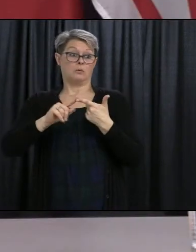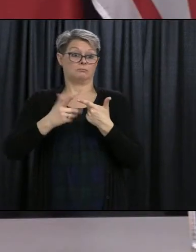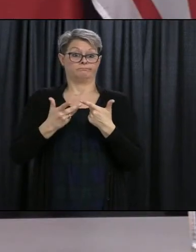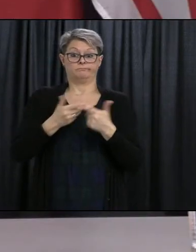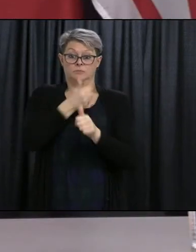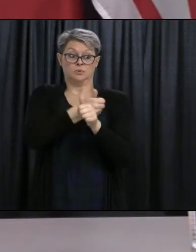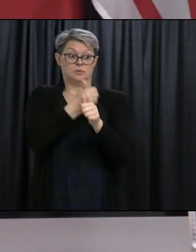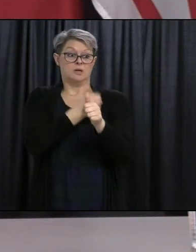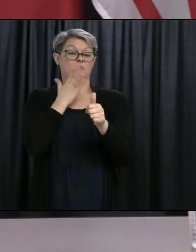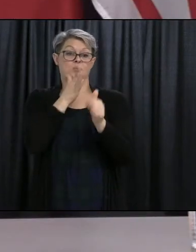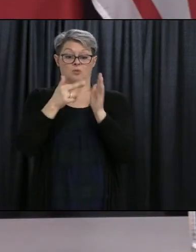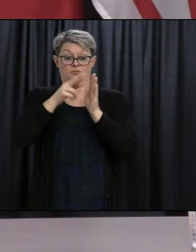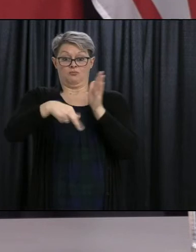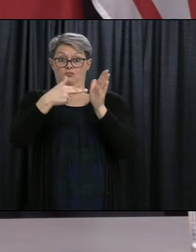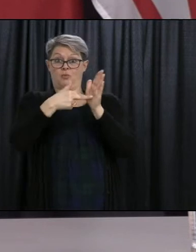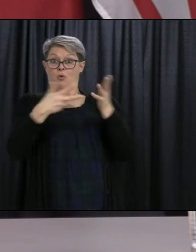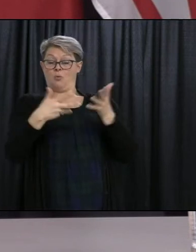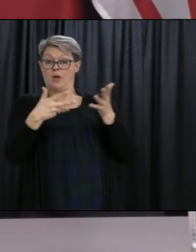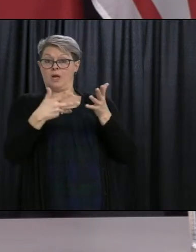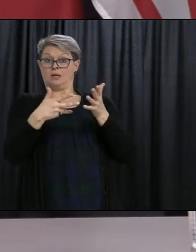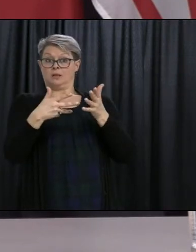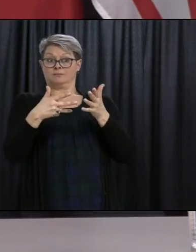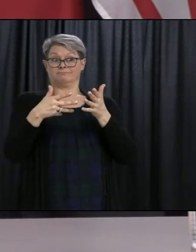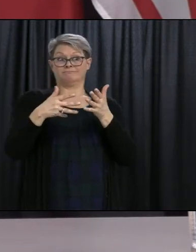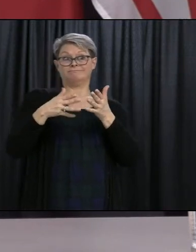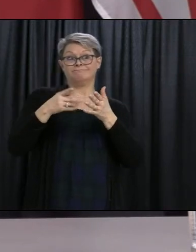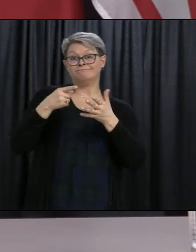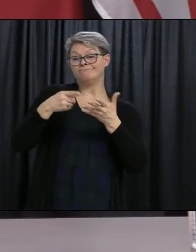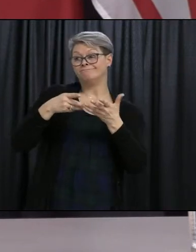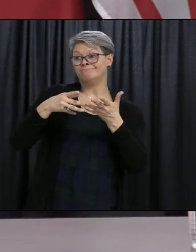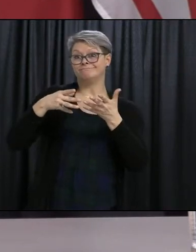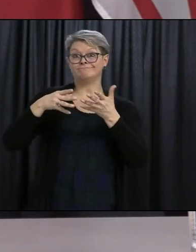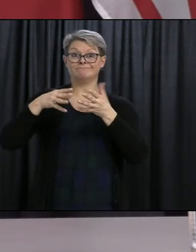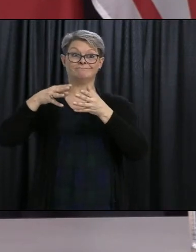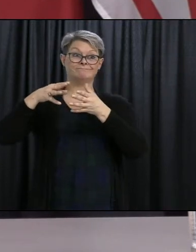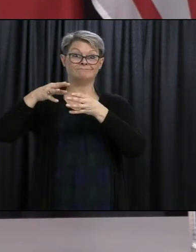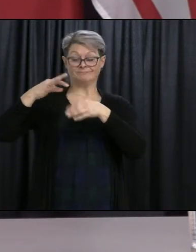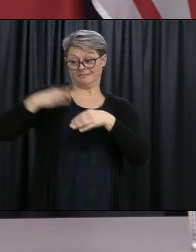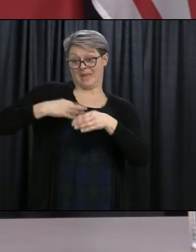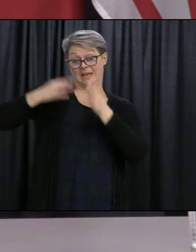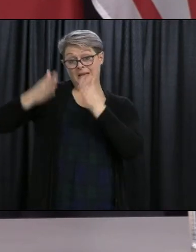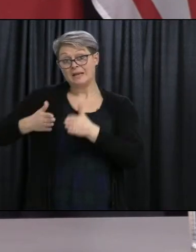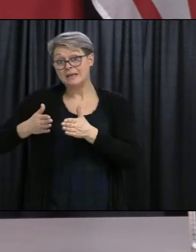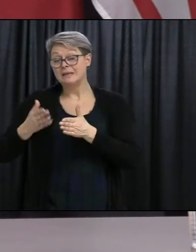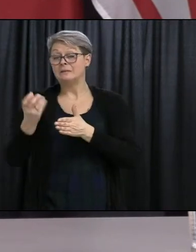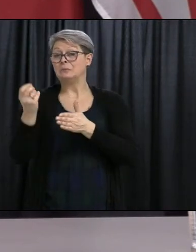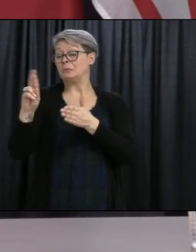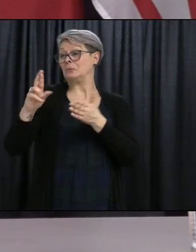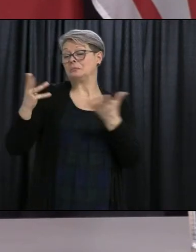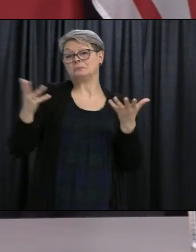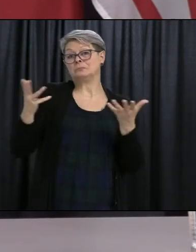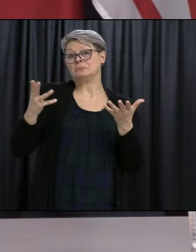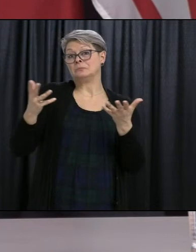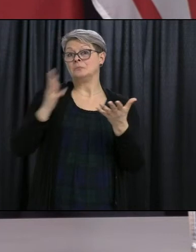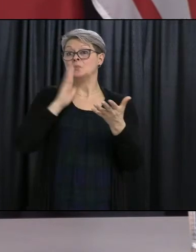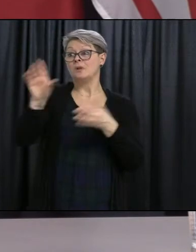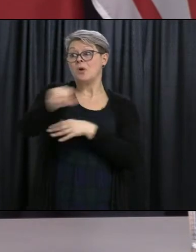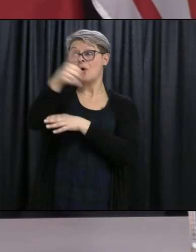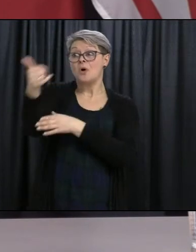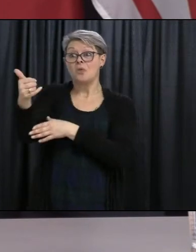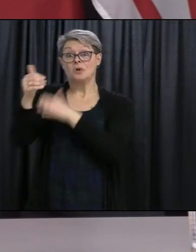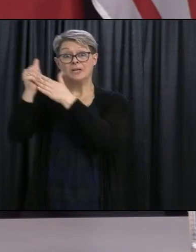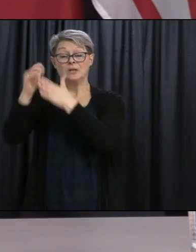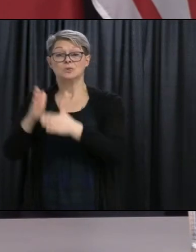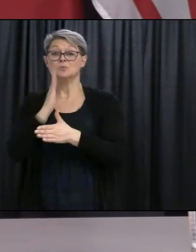of one of the parties and the candidate? And if you're going to do that, are the other leaders of the NDP and the PC going